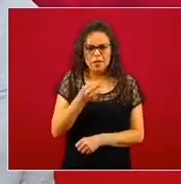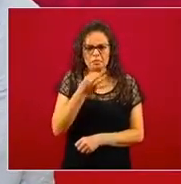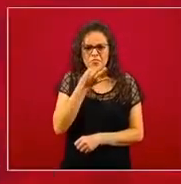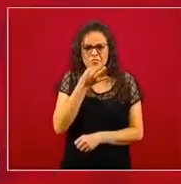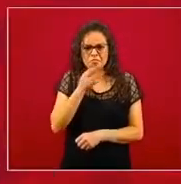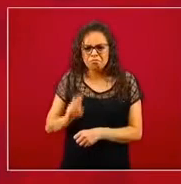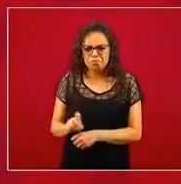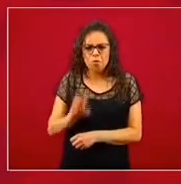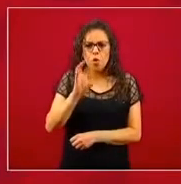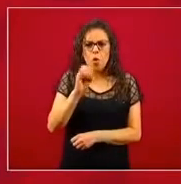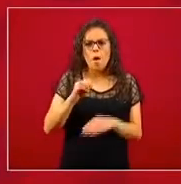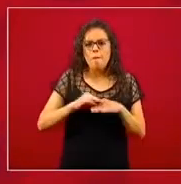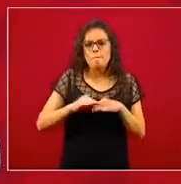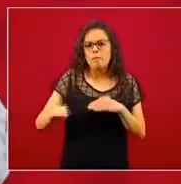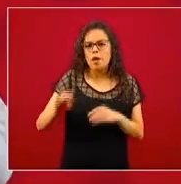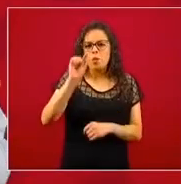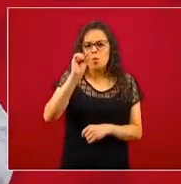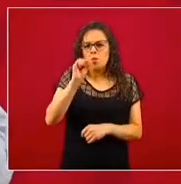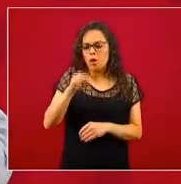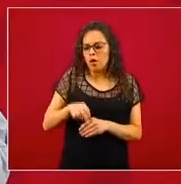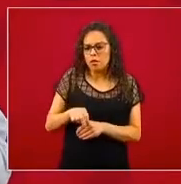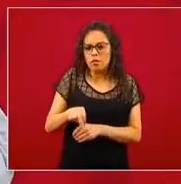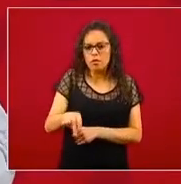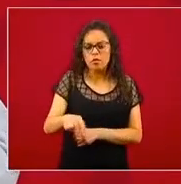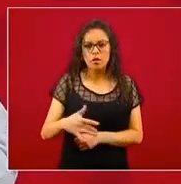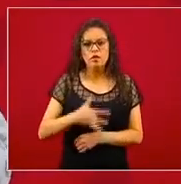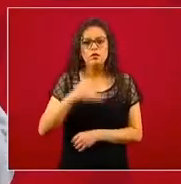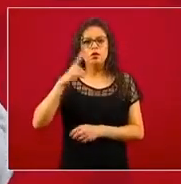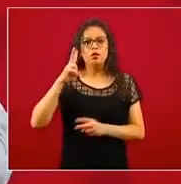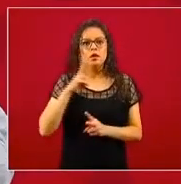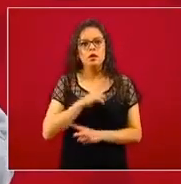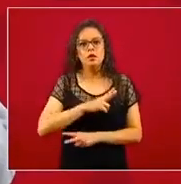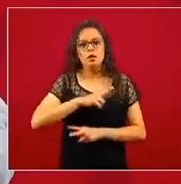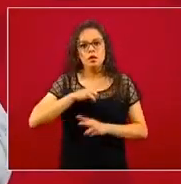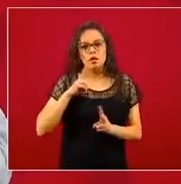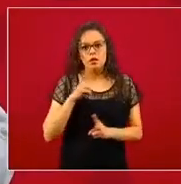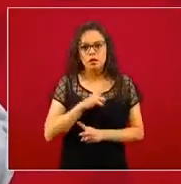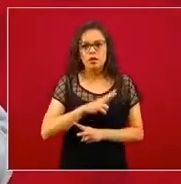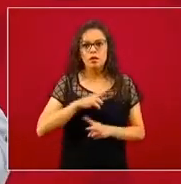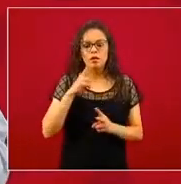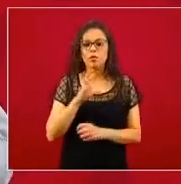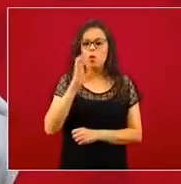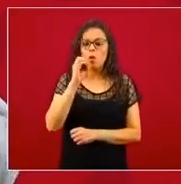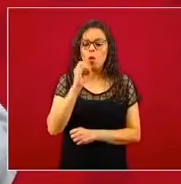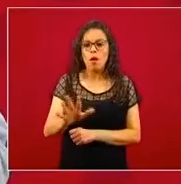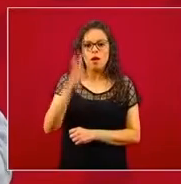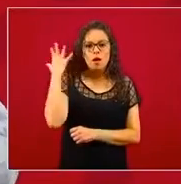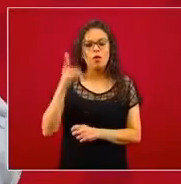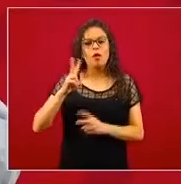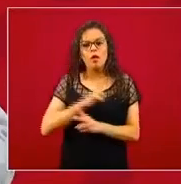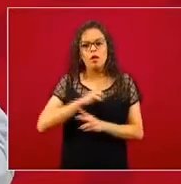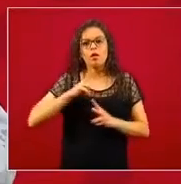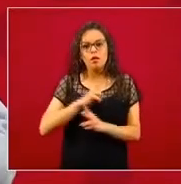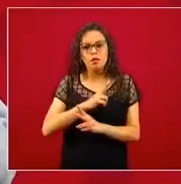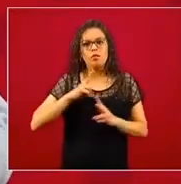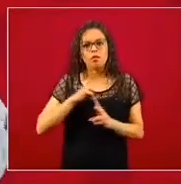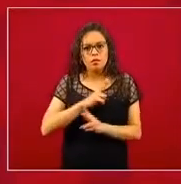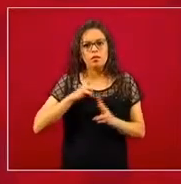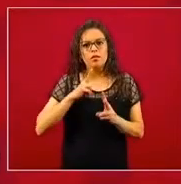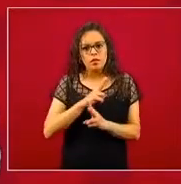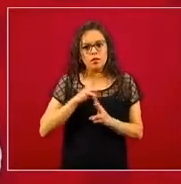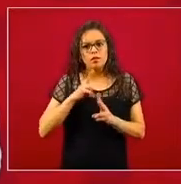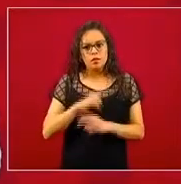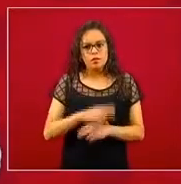climb up the stairs or you work out mildly, you walk and you feel that you need